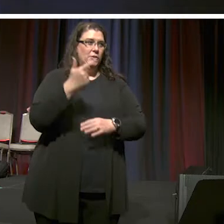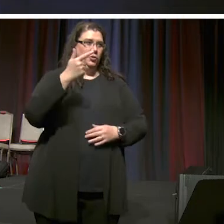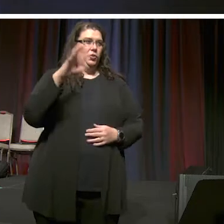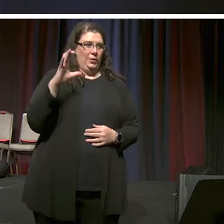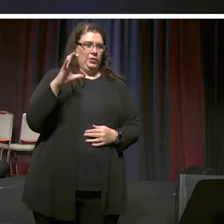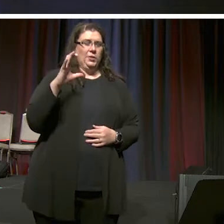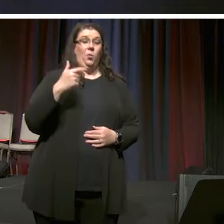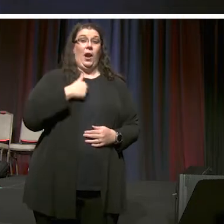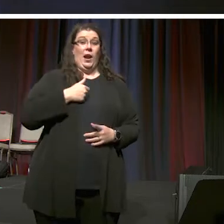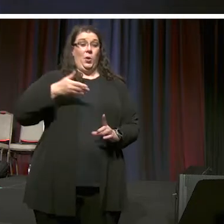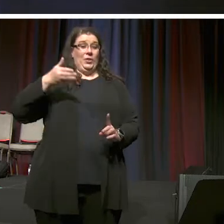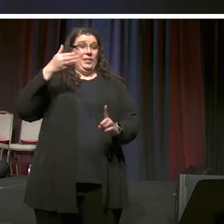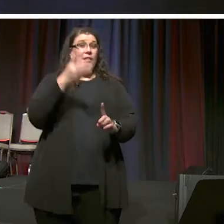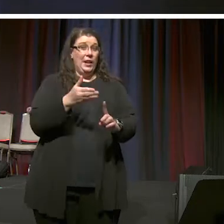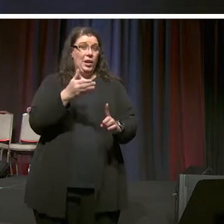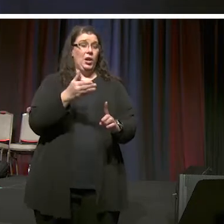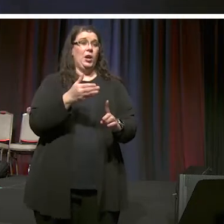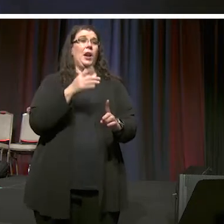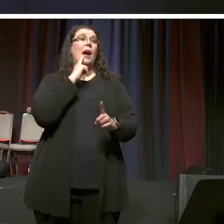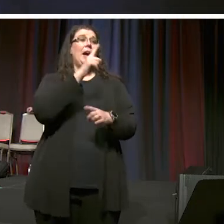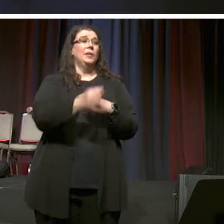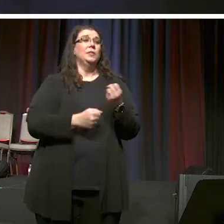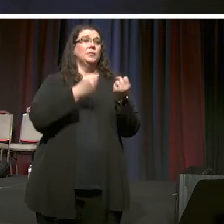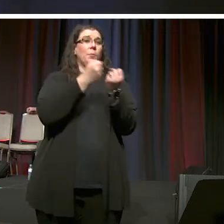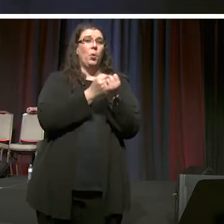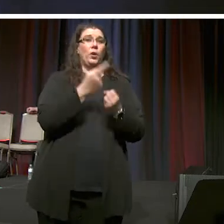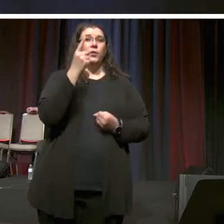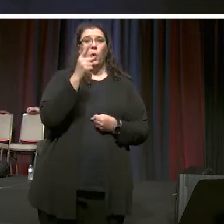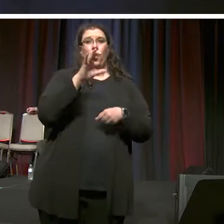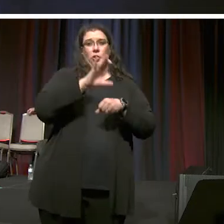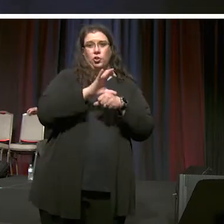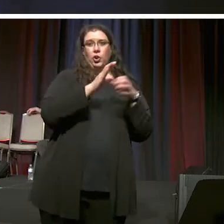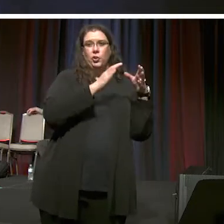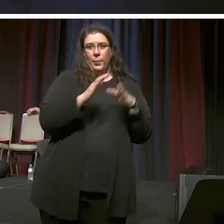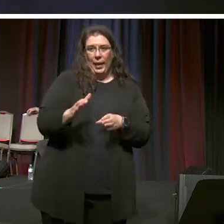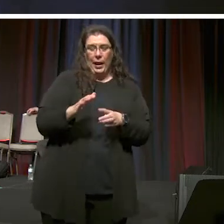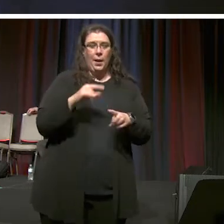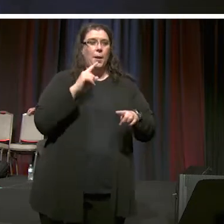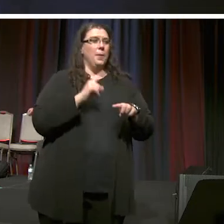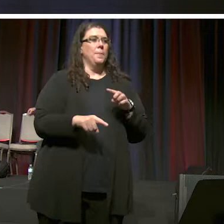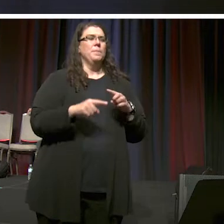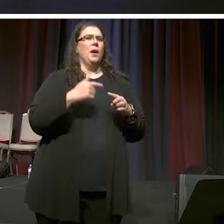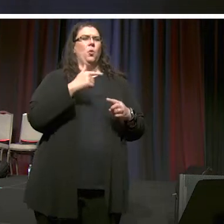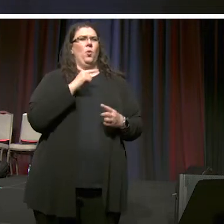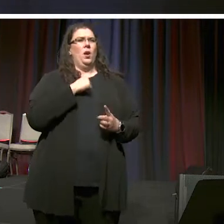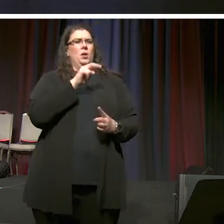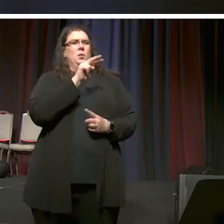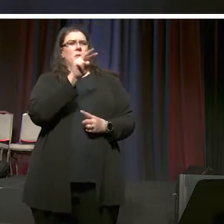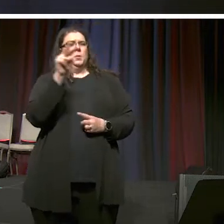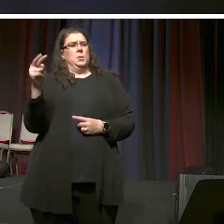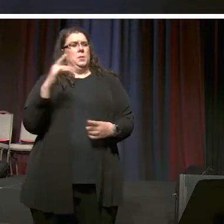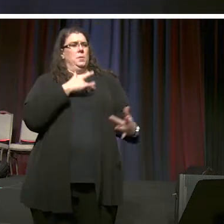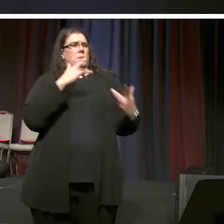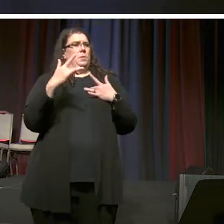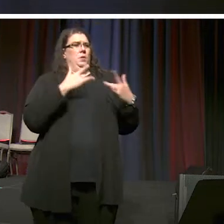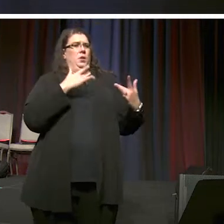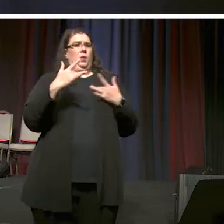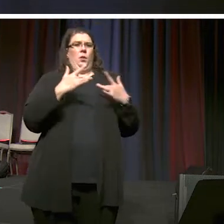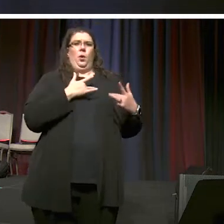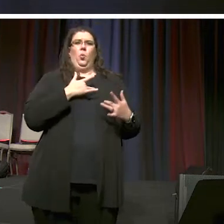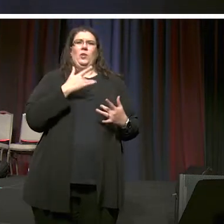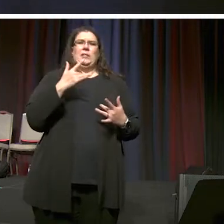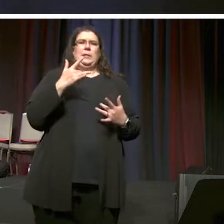was there. I actually supported the One Church plan, but what concerned me most was the tenor of the